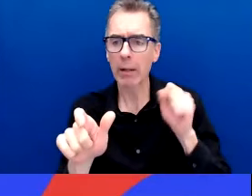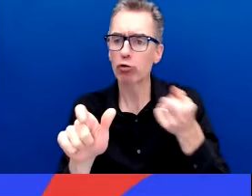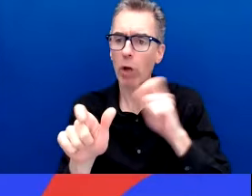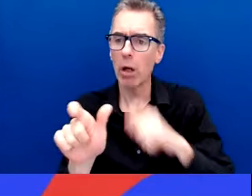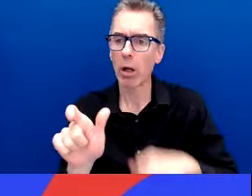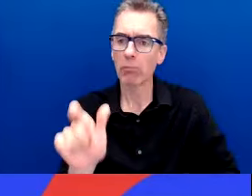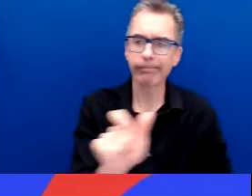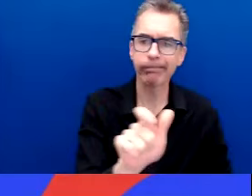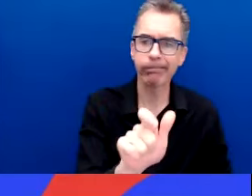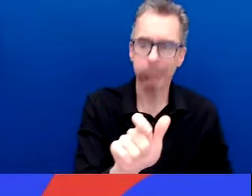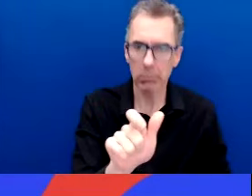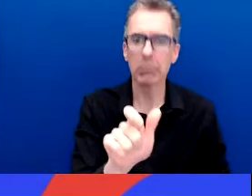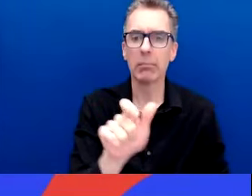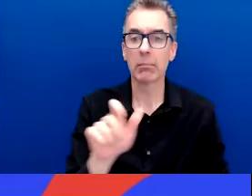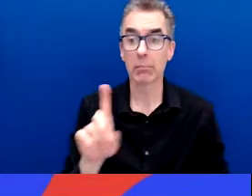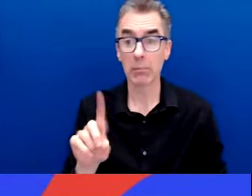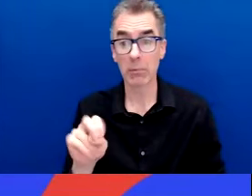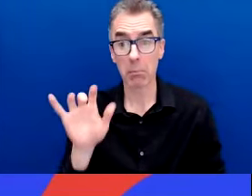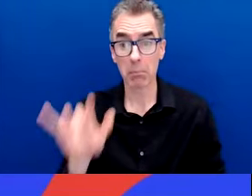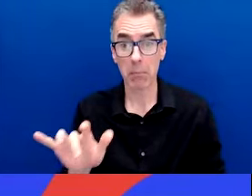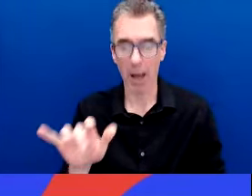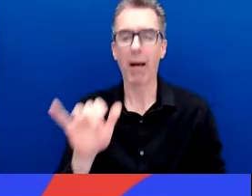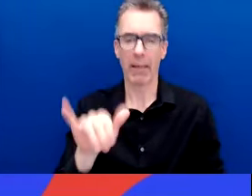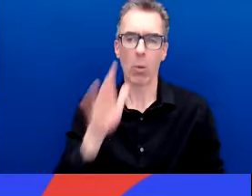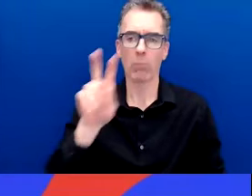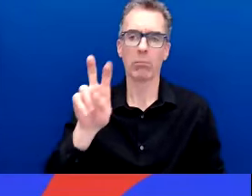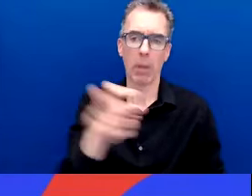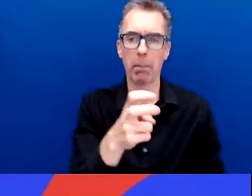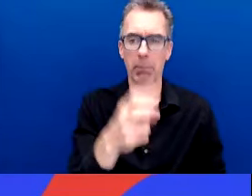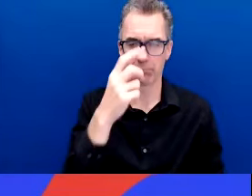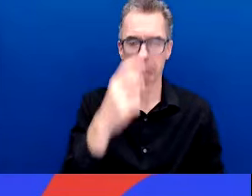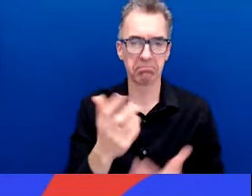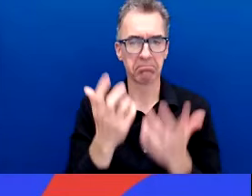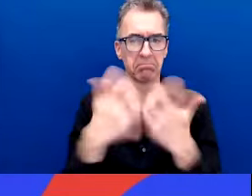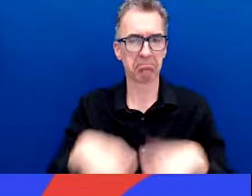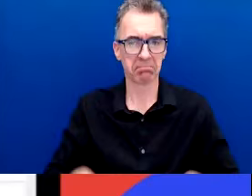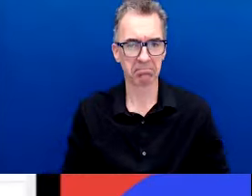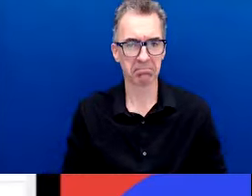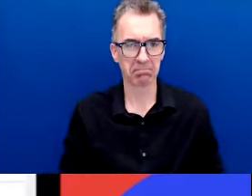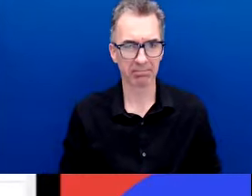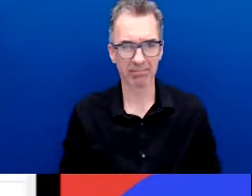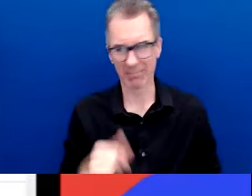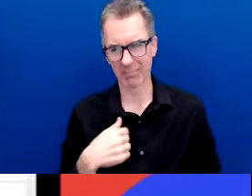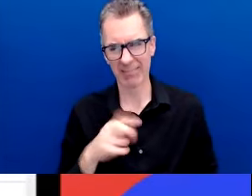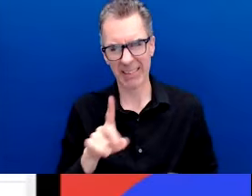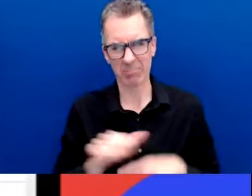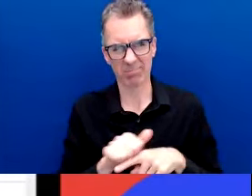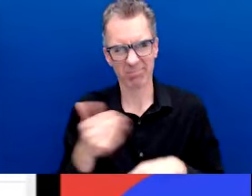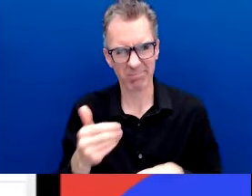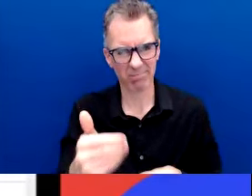And then I say done, and it will move the interaction on my timeline for me. So I got real good at that adjustment.